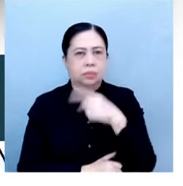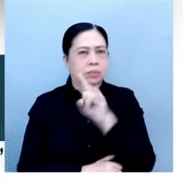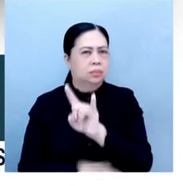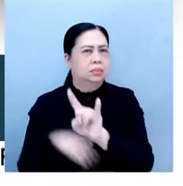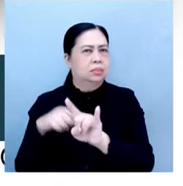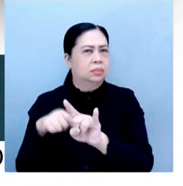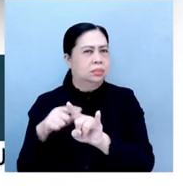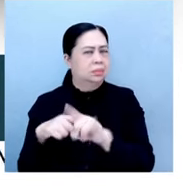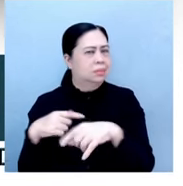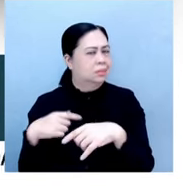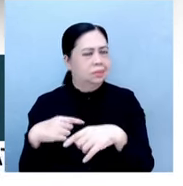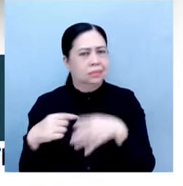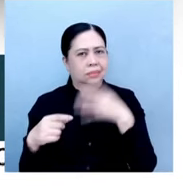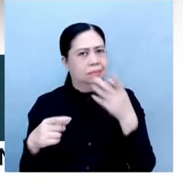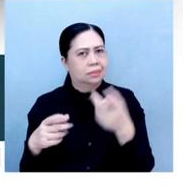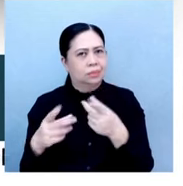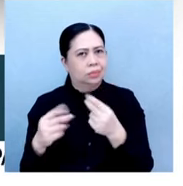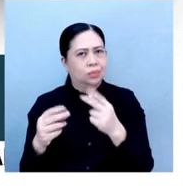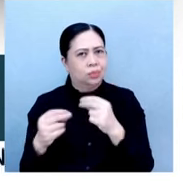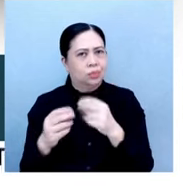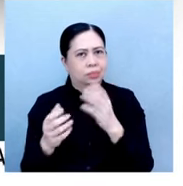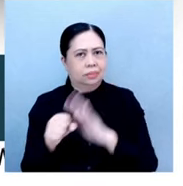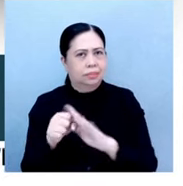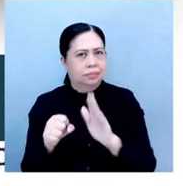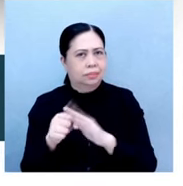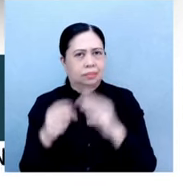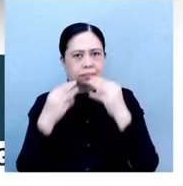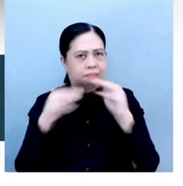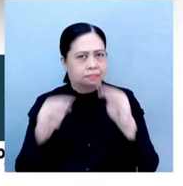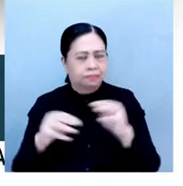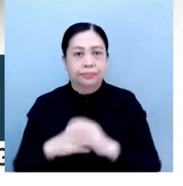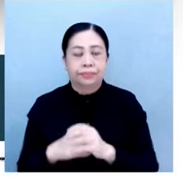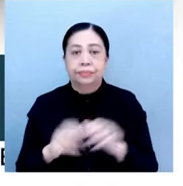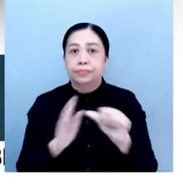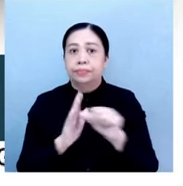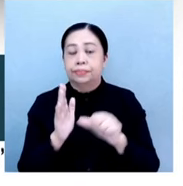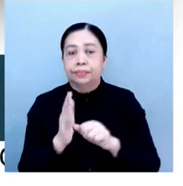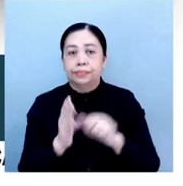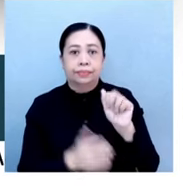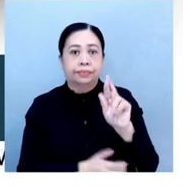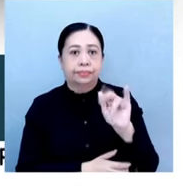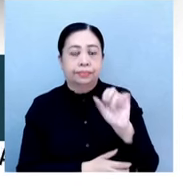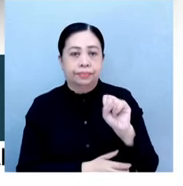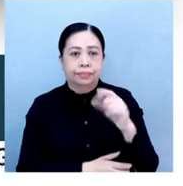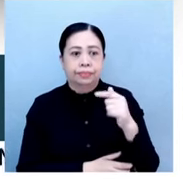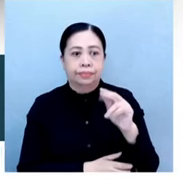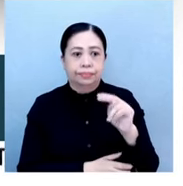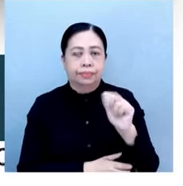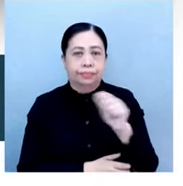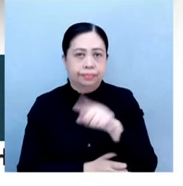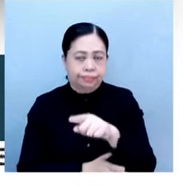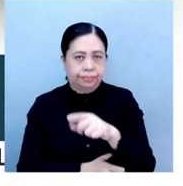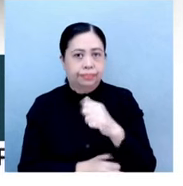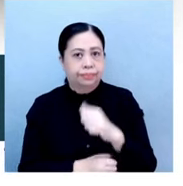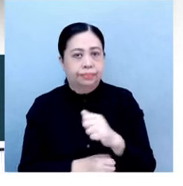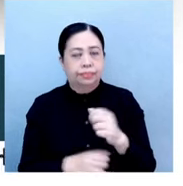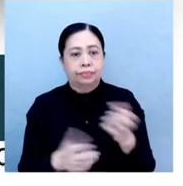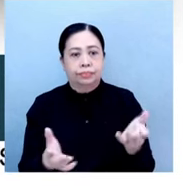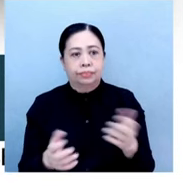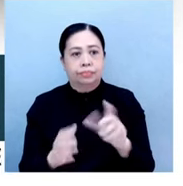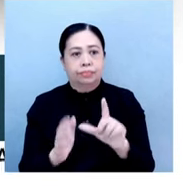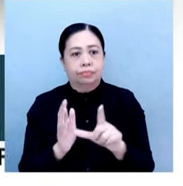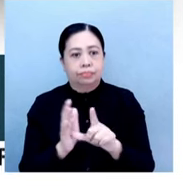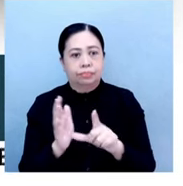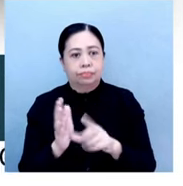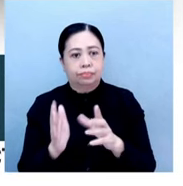crudely crafted with no substantial message. Attorney Aris Gana, managing partner of GAA Law Offices, explains the